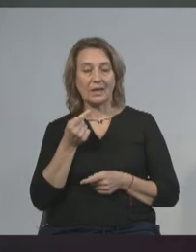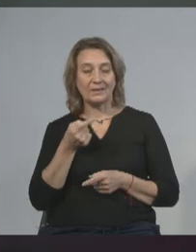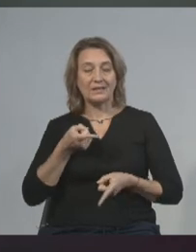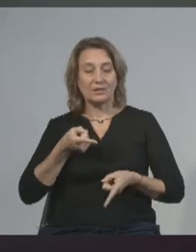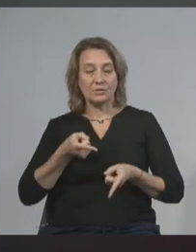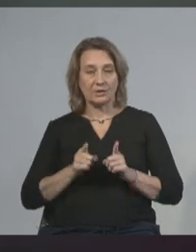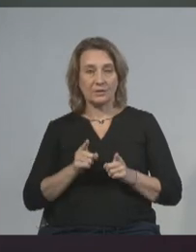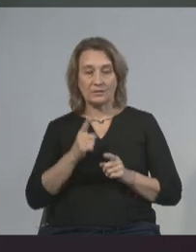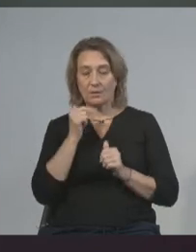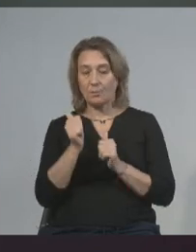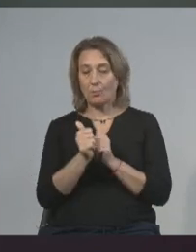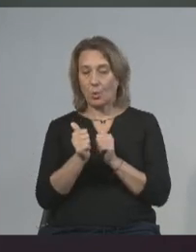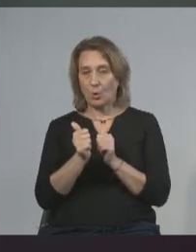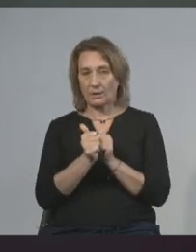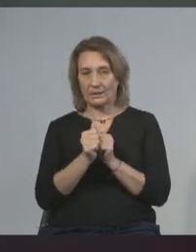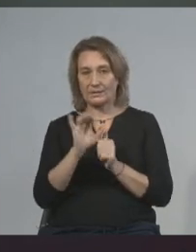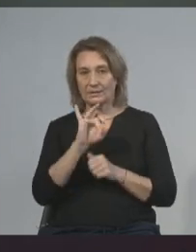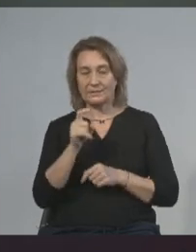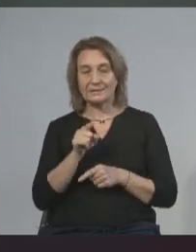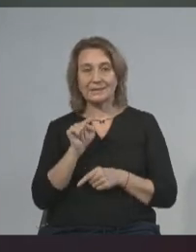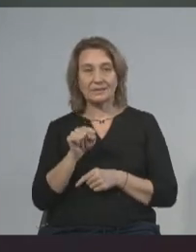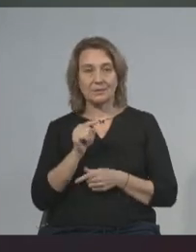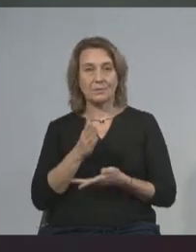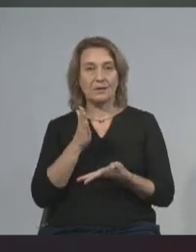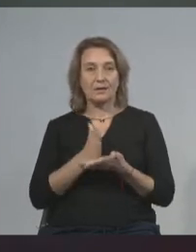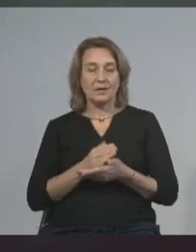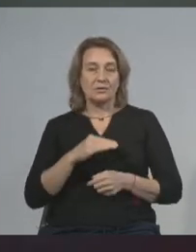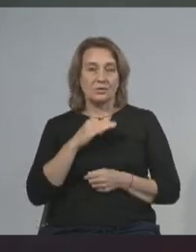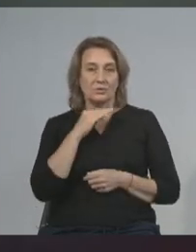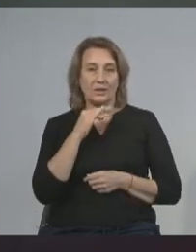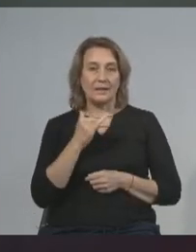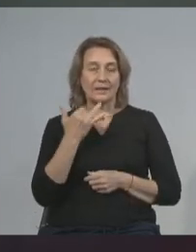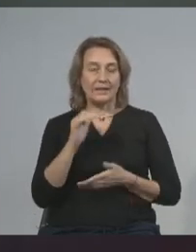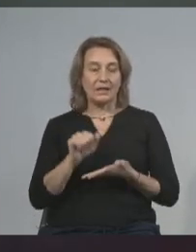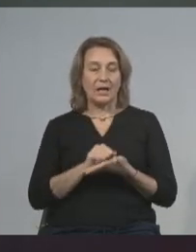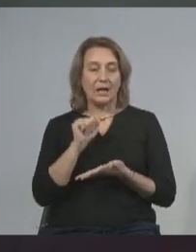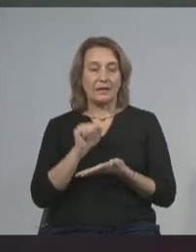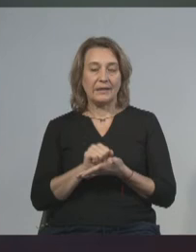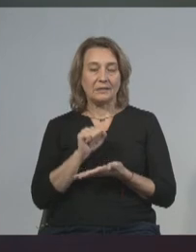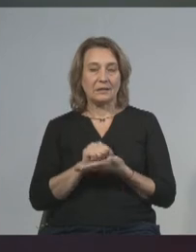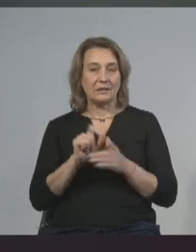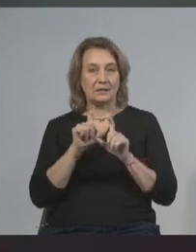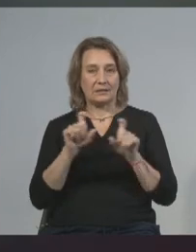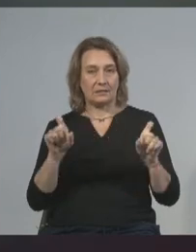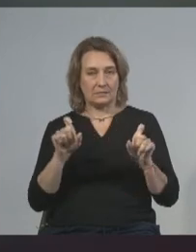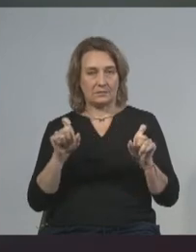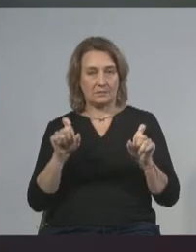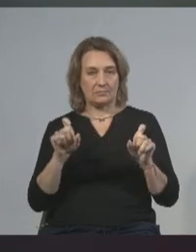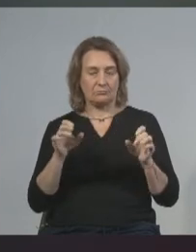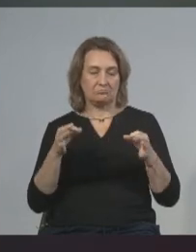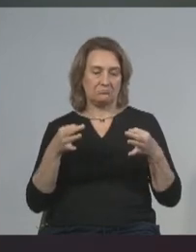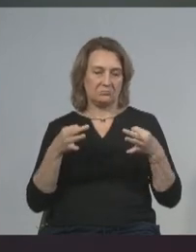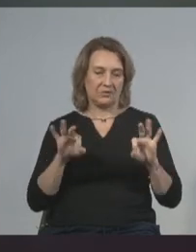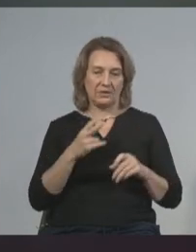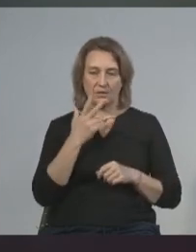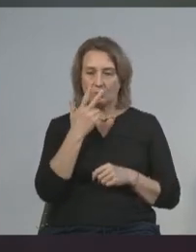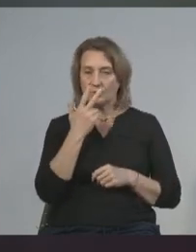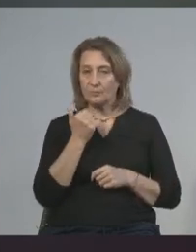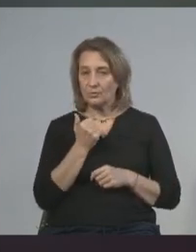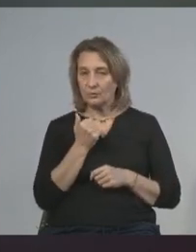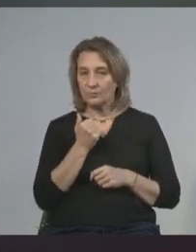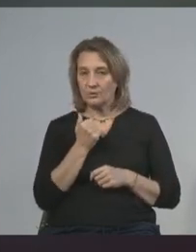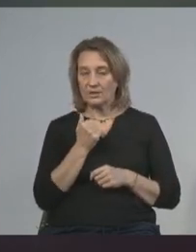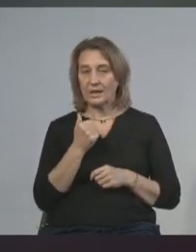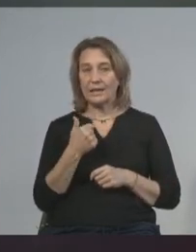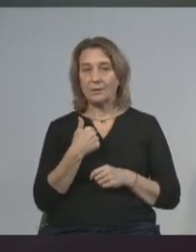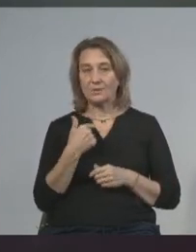significant not from parallel reality but at the same time there are many editorial offices which are still slowly